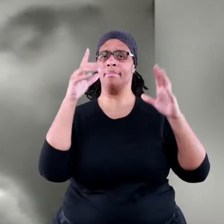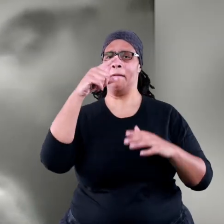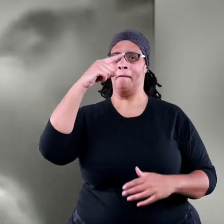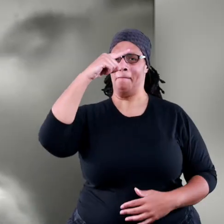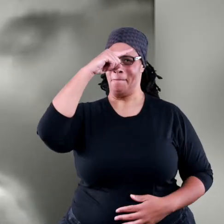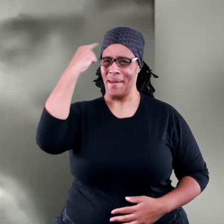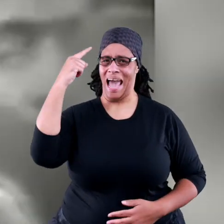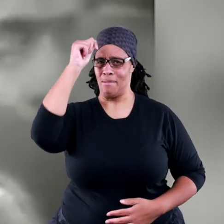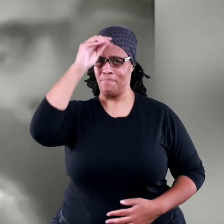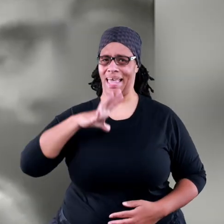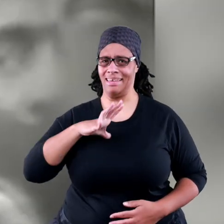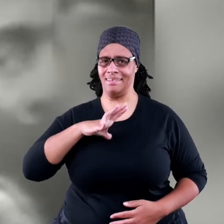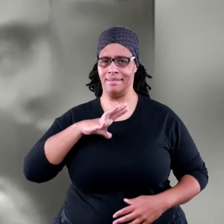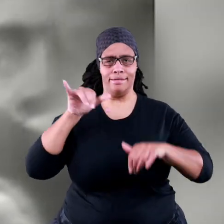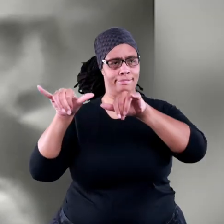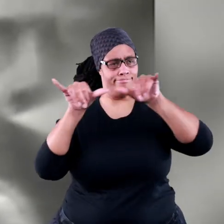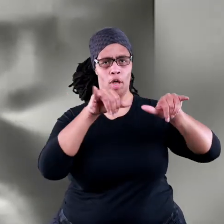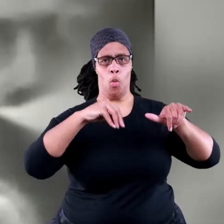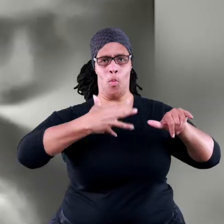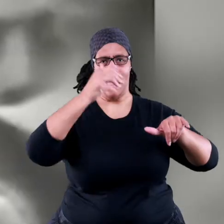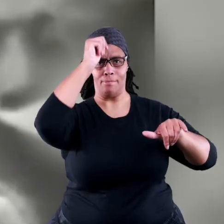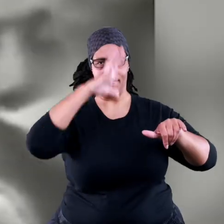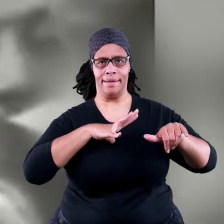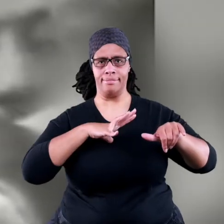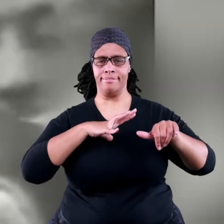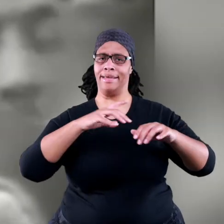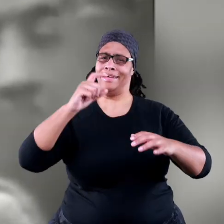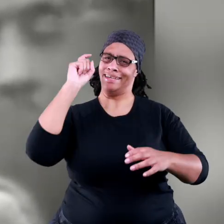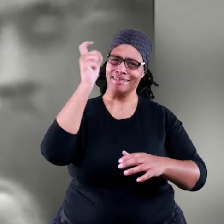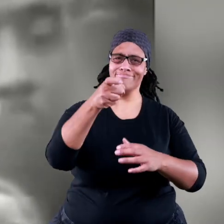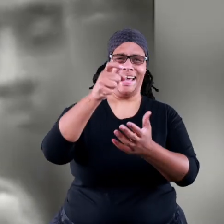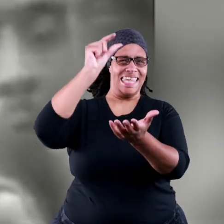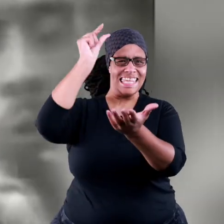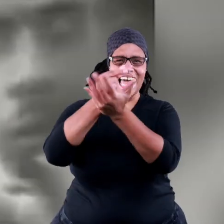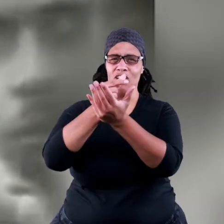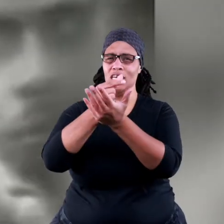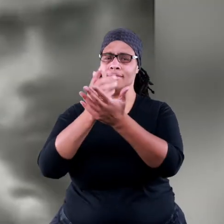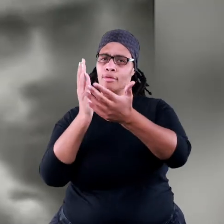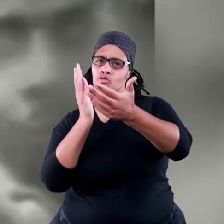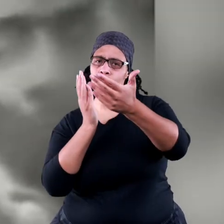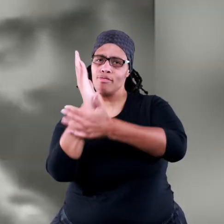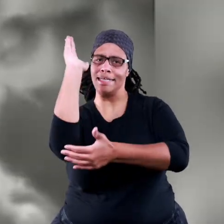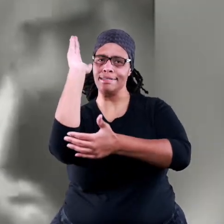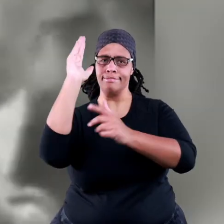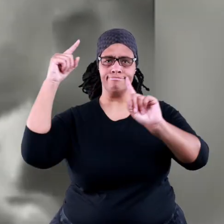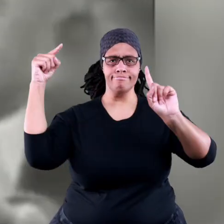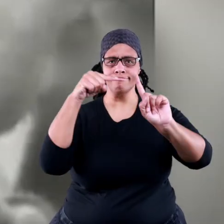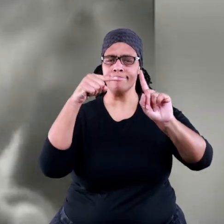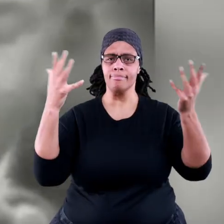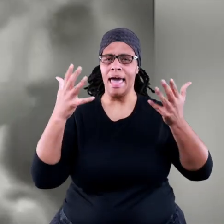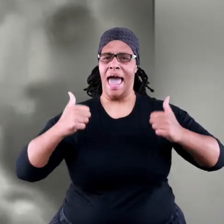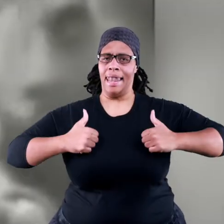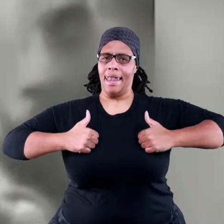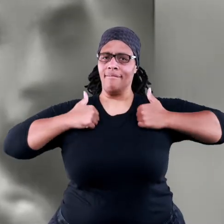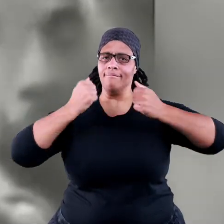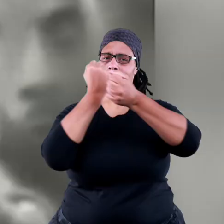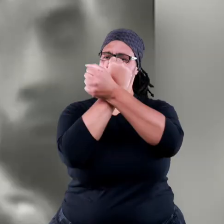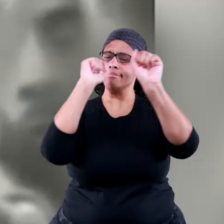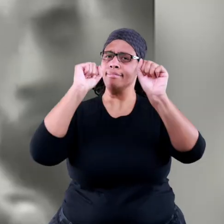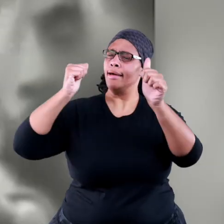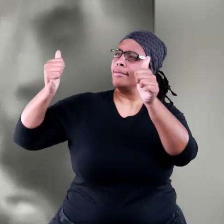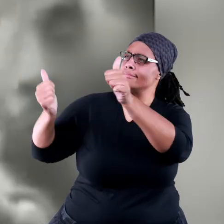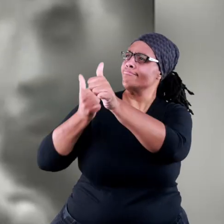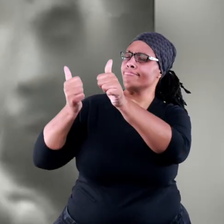yes, black men as well as white men, would be guaranteed the unalienable rights of